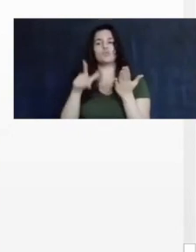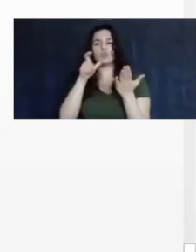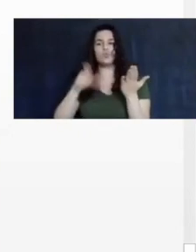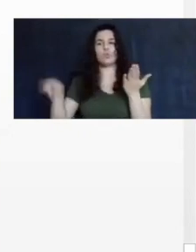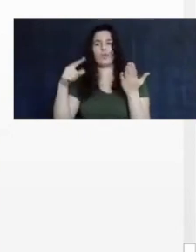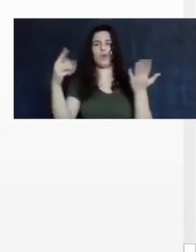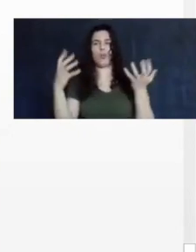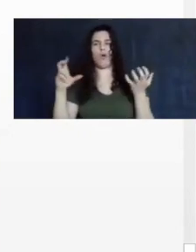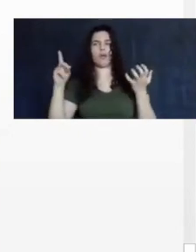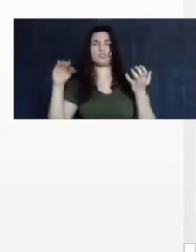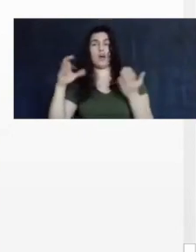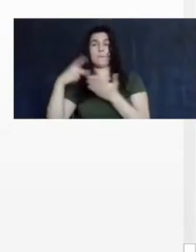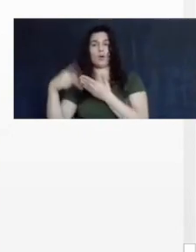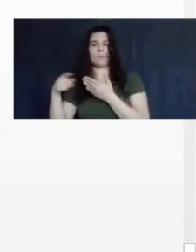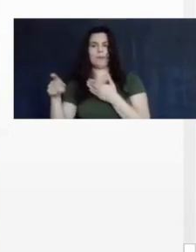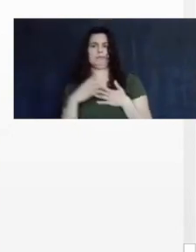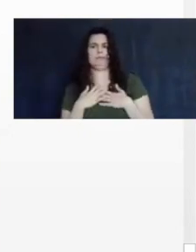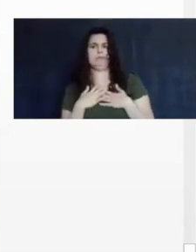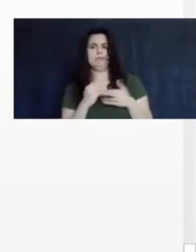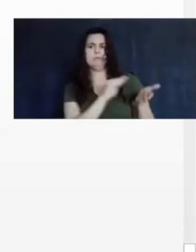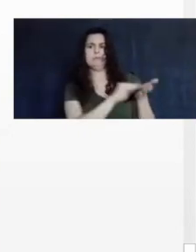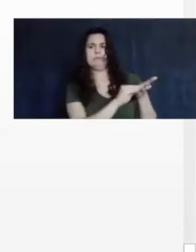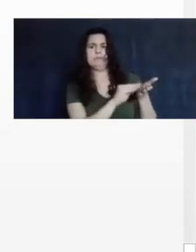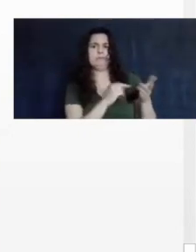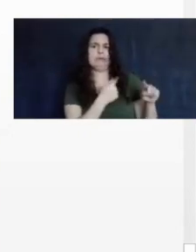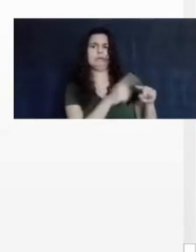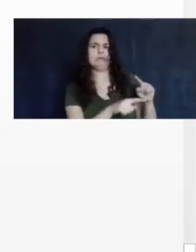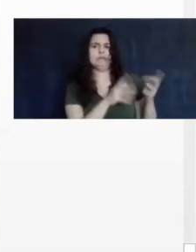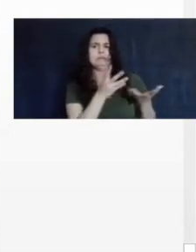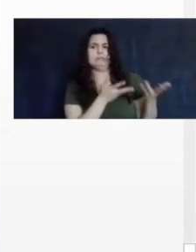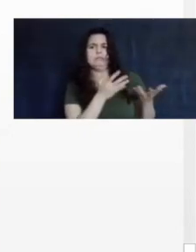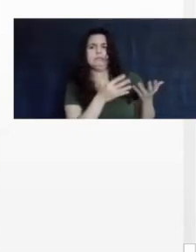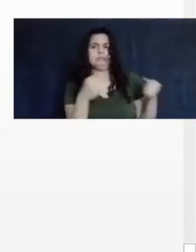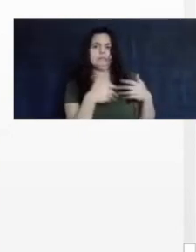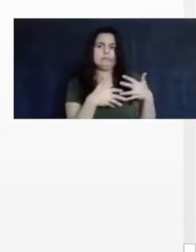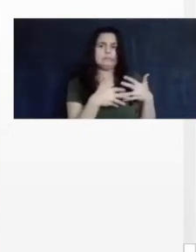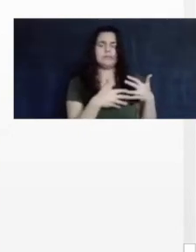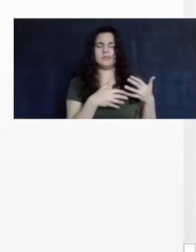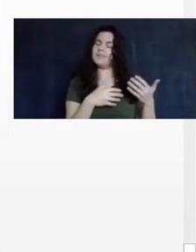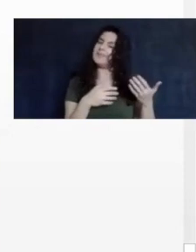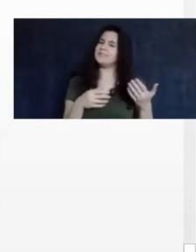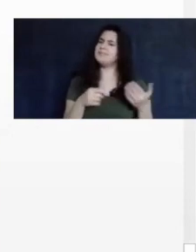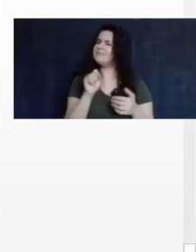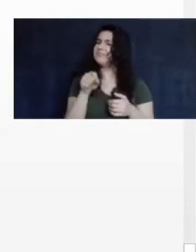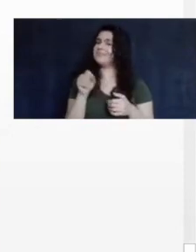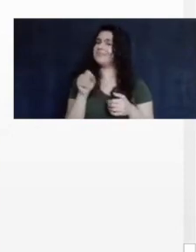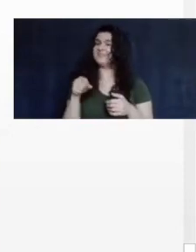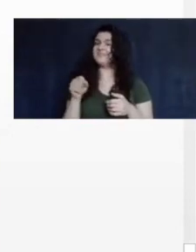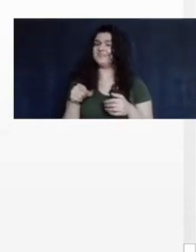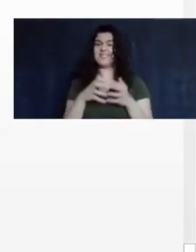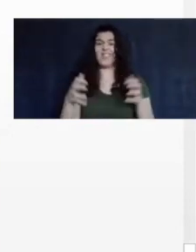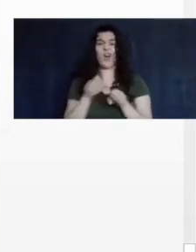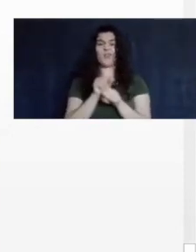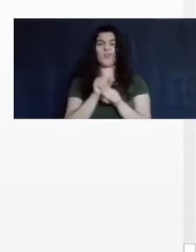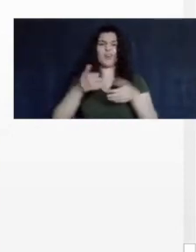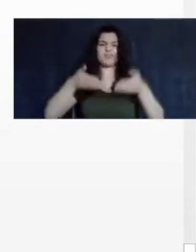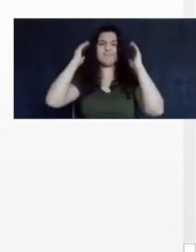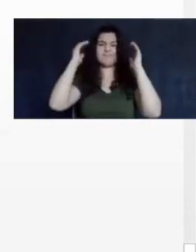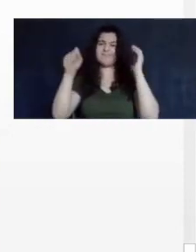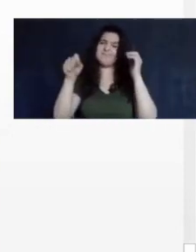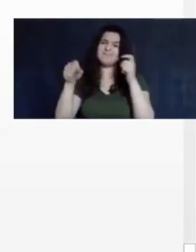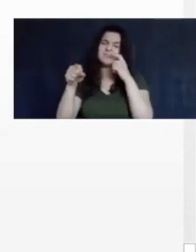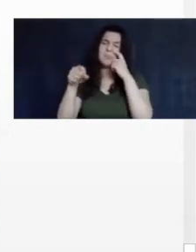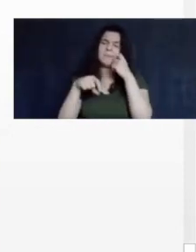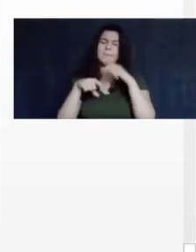doctoral program are intimidated by the dissertation, as they should be. It's a lot of work. But